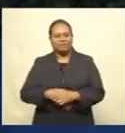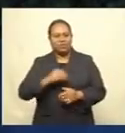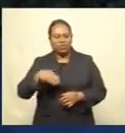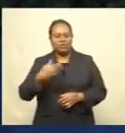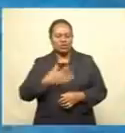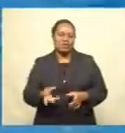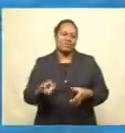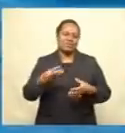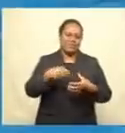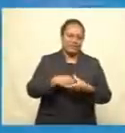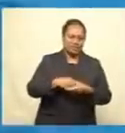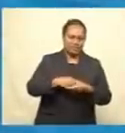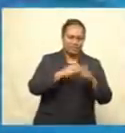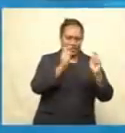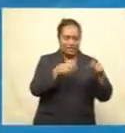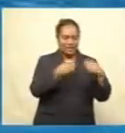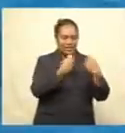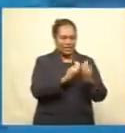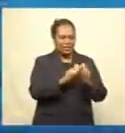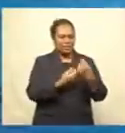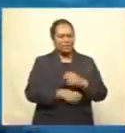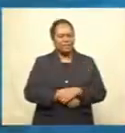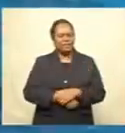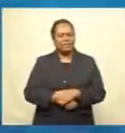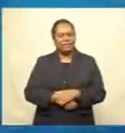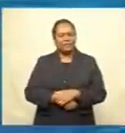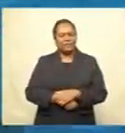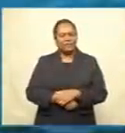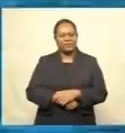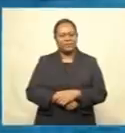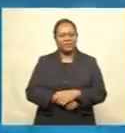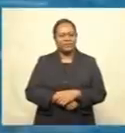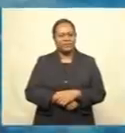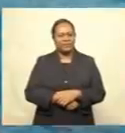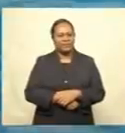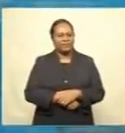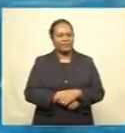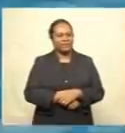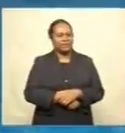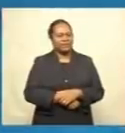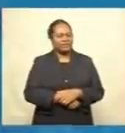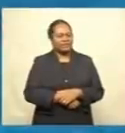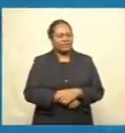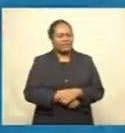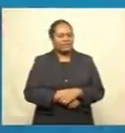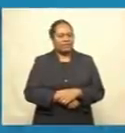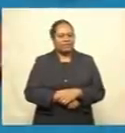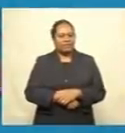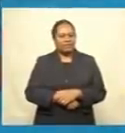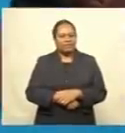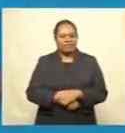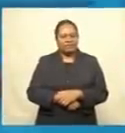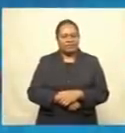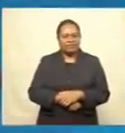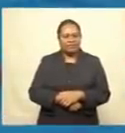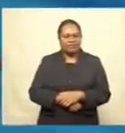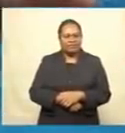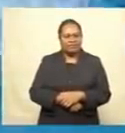the Olympic squad, not even considered. And so ever since then I had been aiming for this